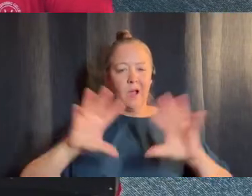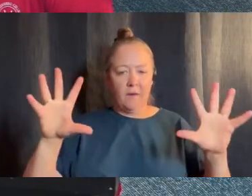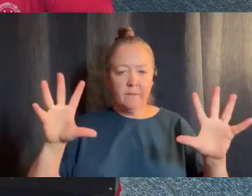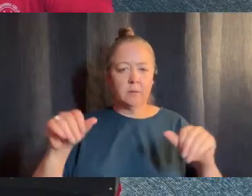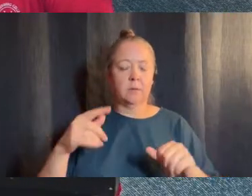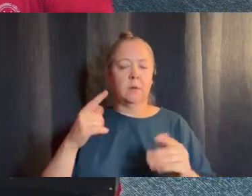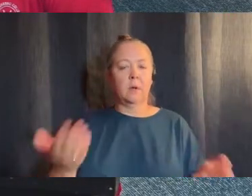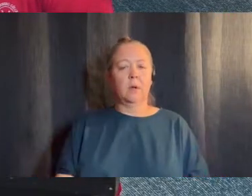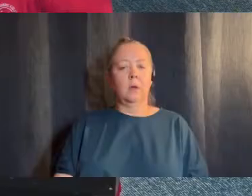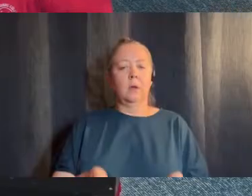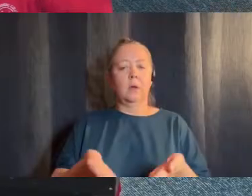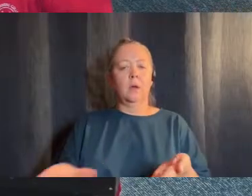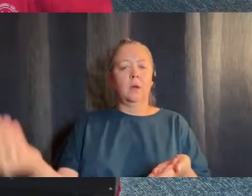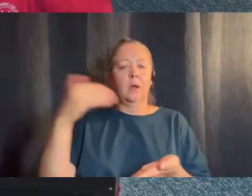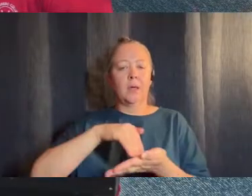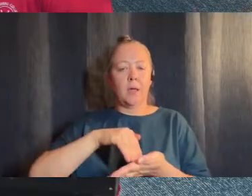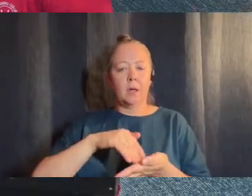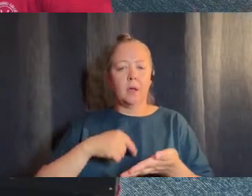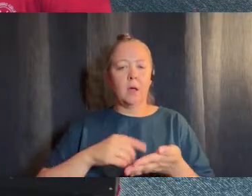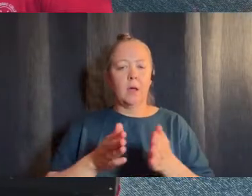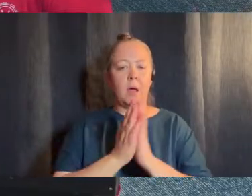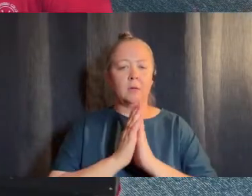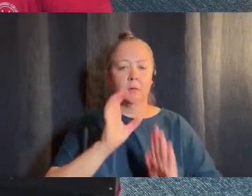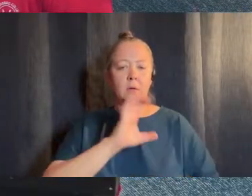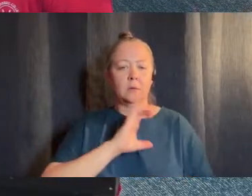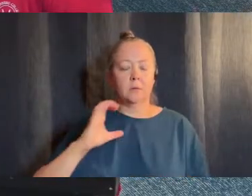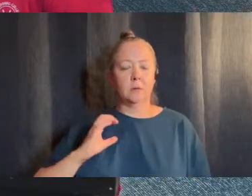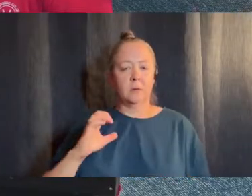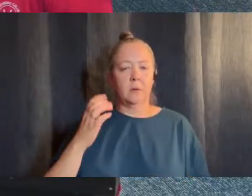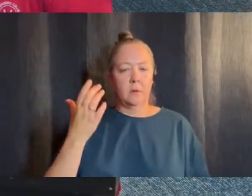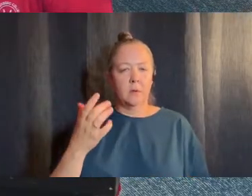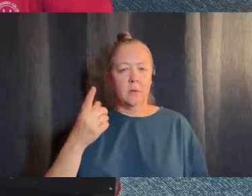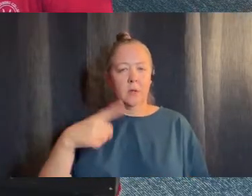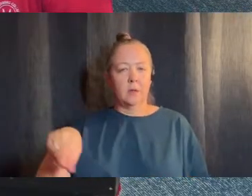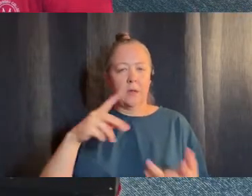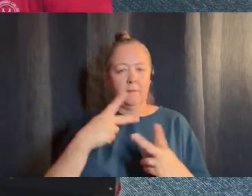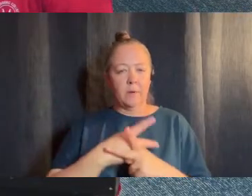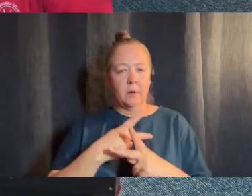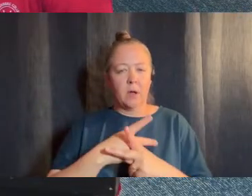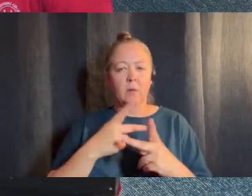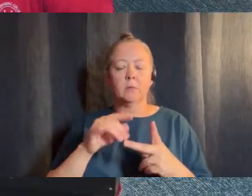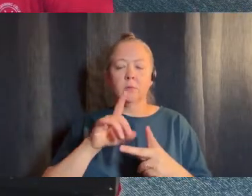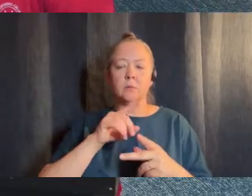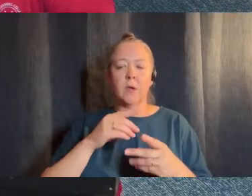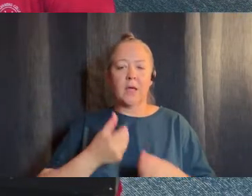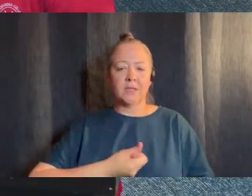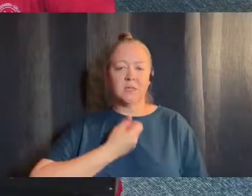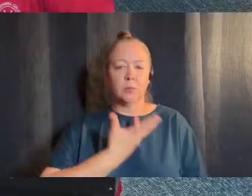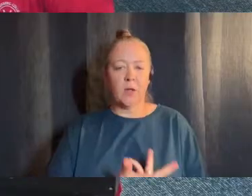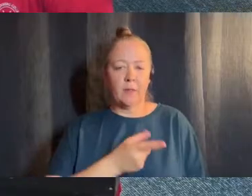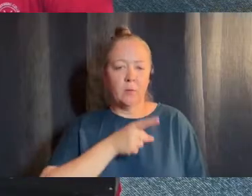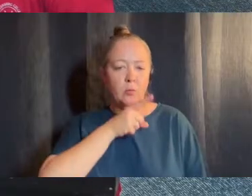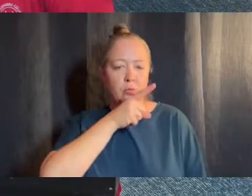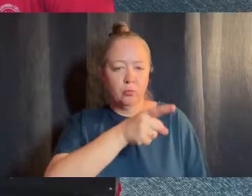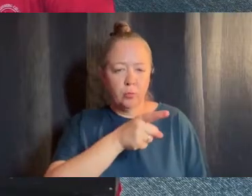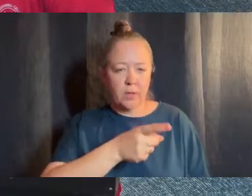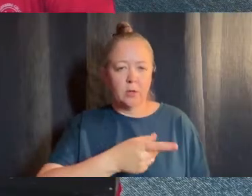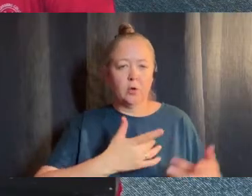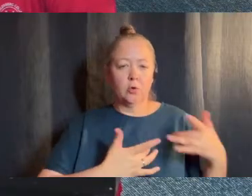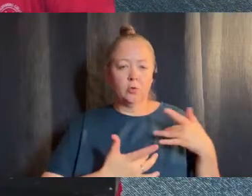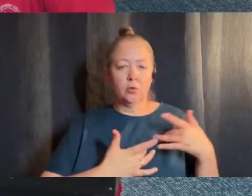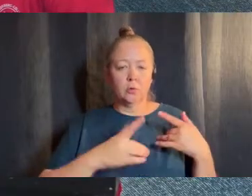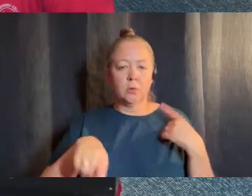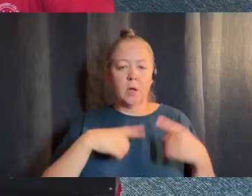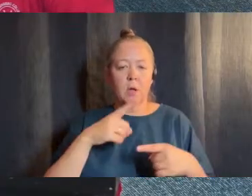the council find some way to express their real concerns about their relationship so that we don't have